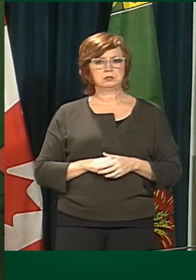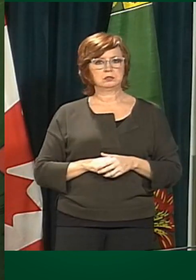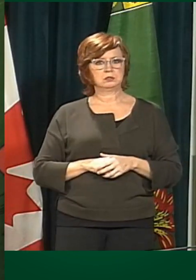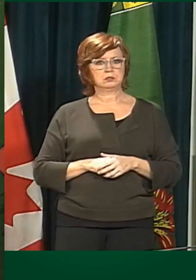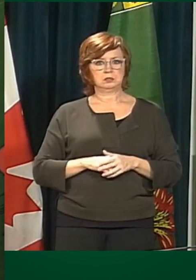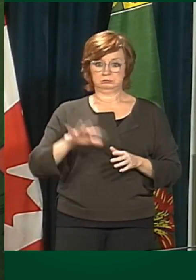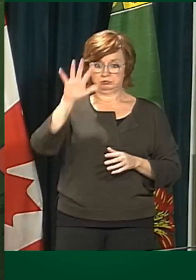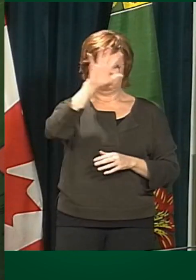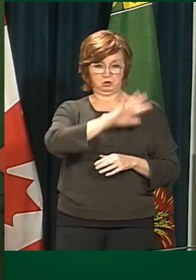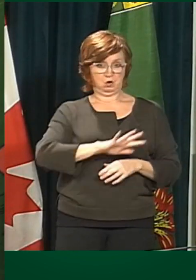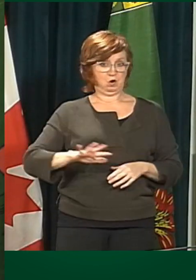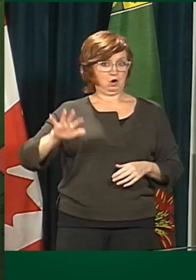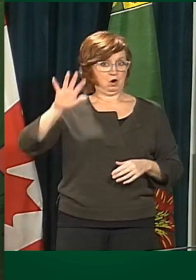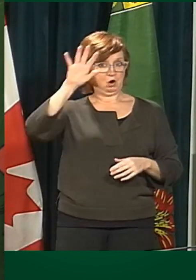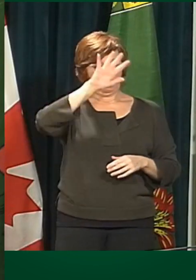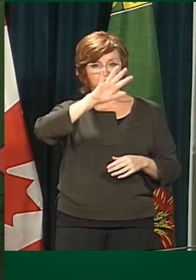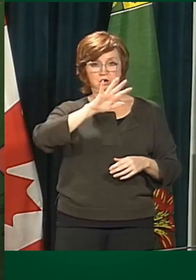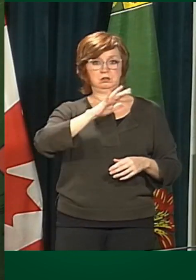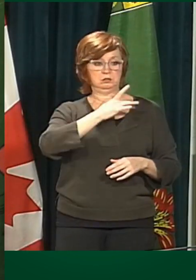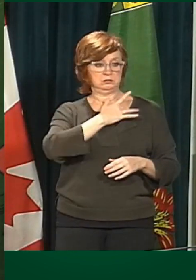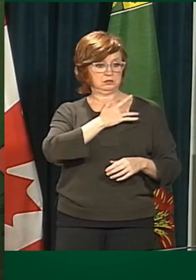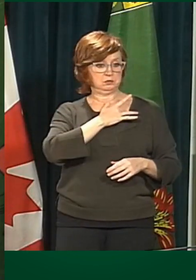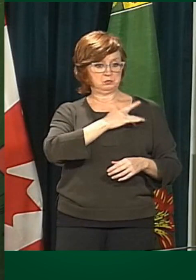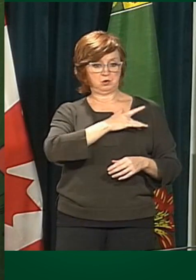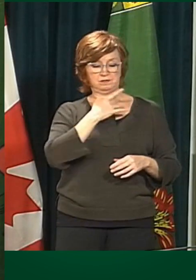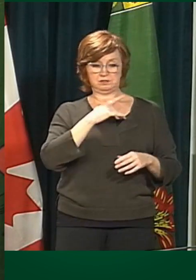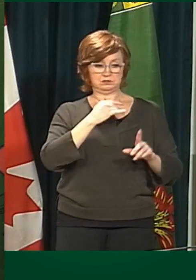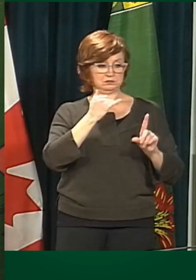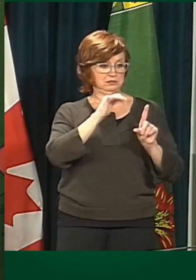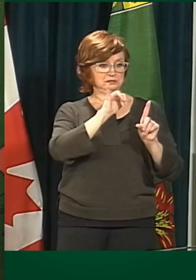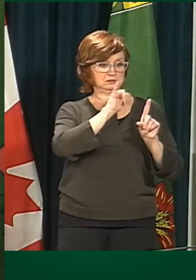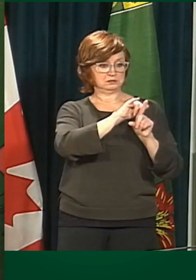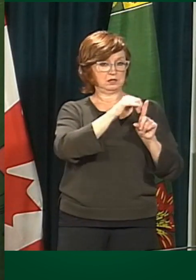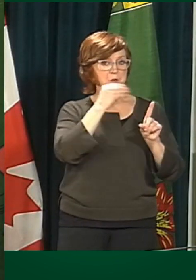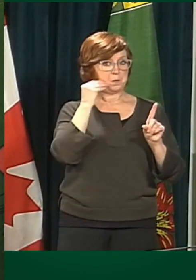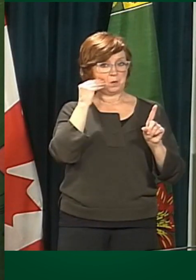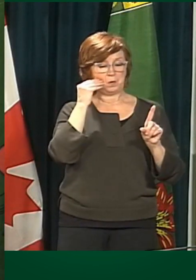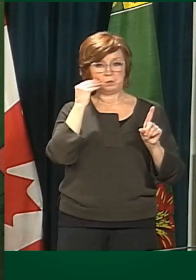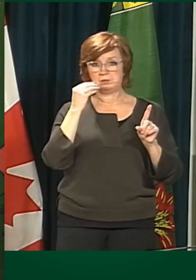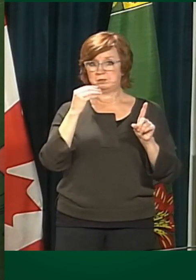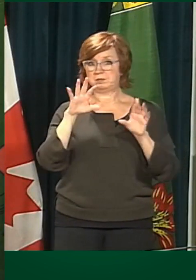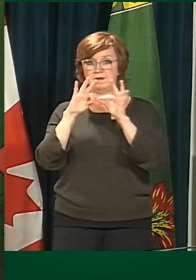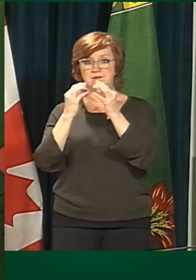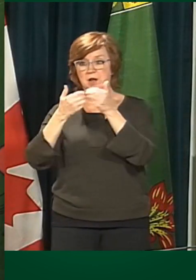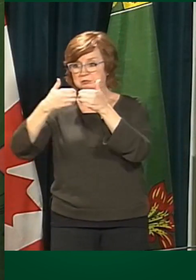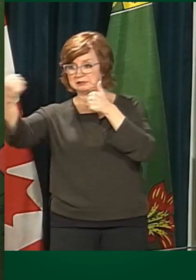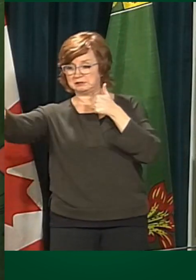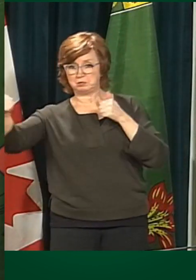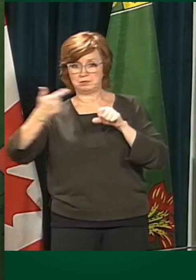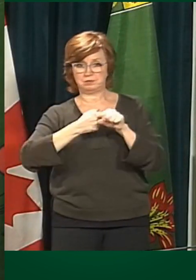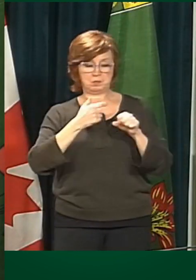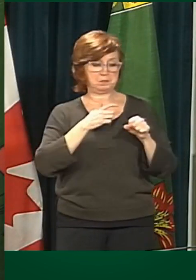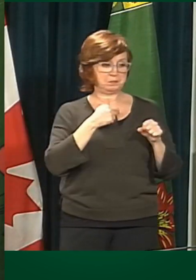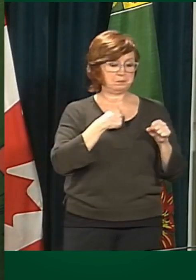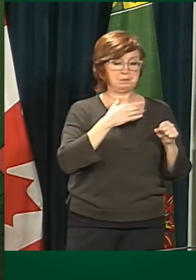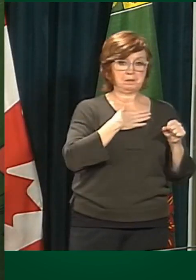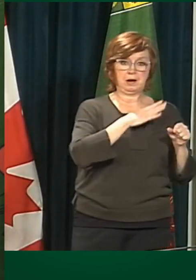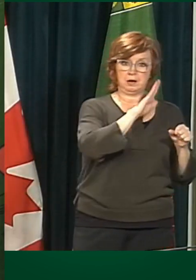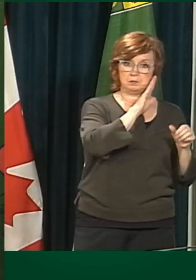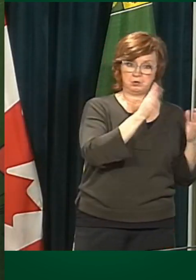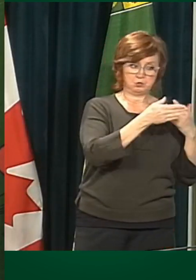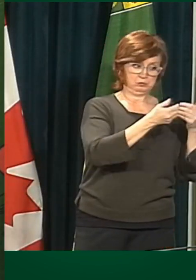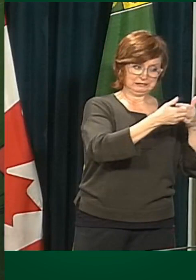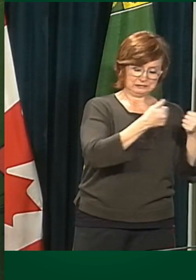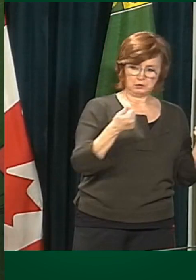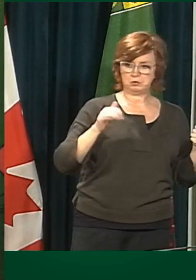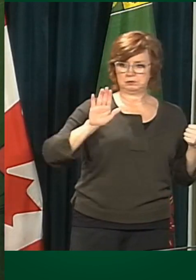home, away from other household members, leads to full recovery in 2 weeks. But obviously, there are specific considerations and concerns in the north